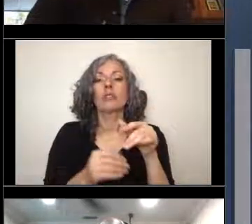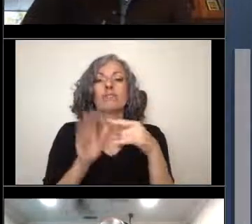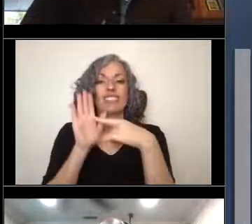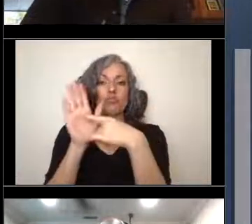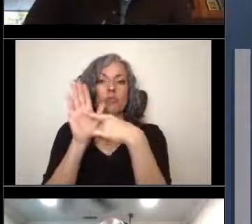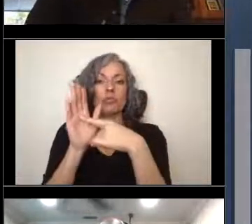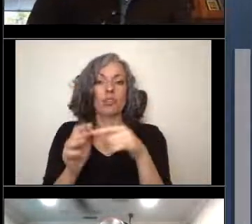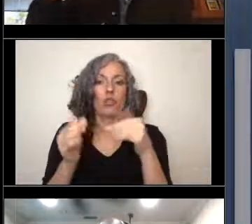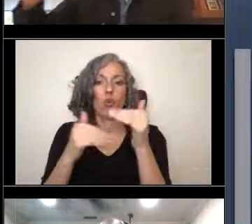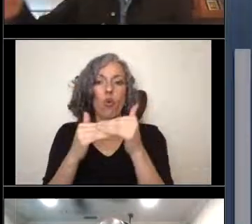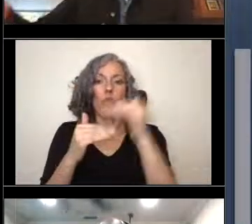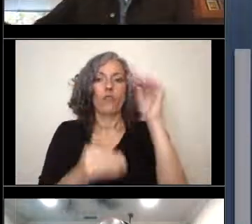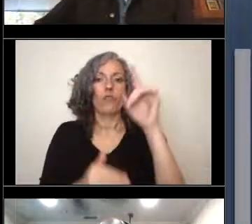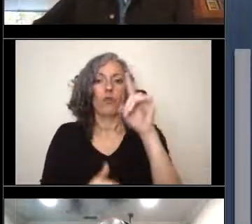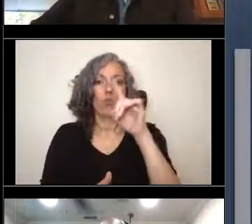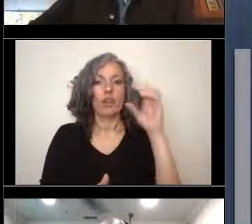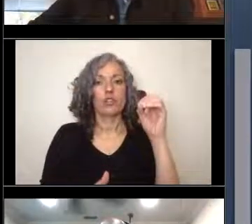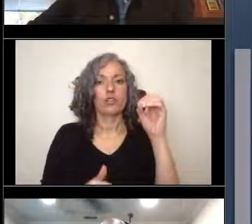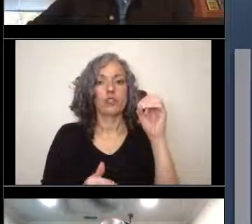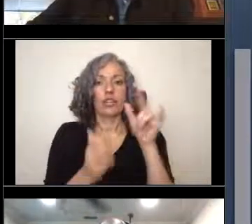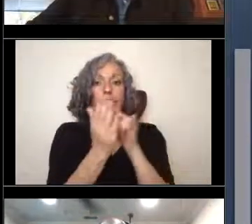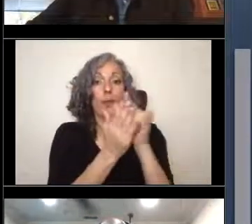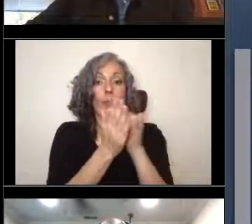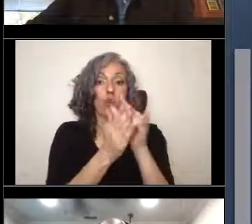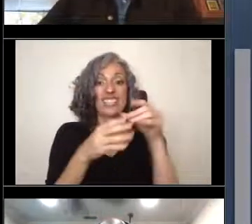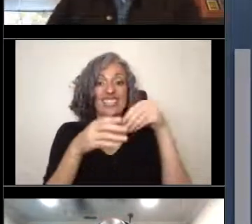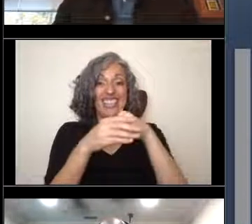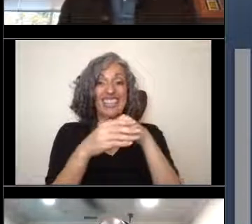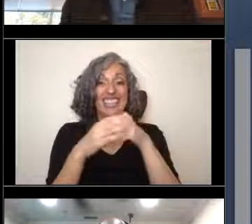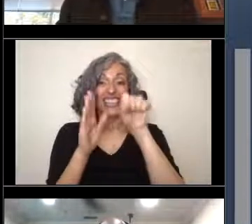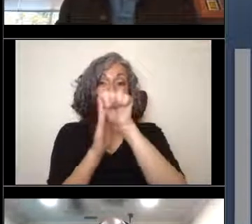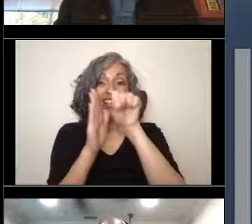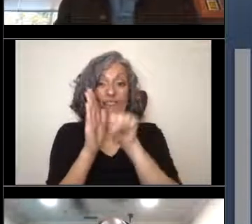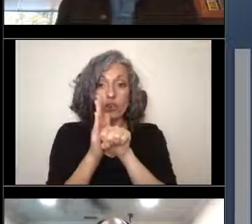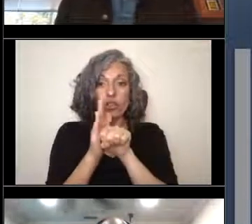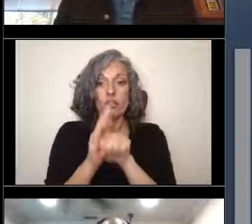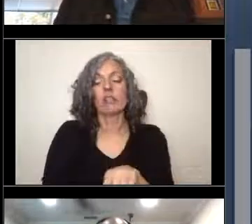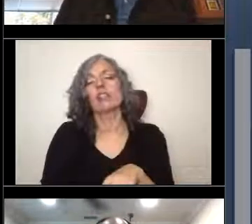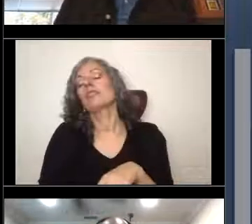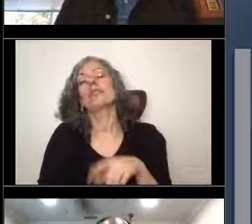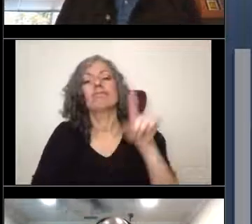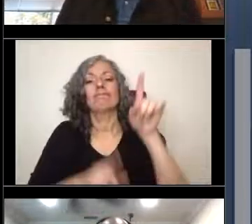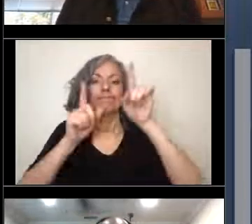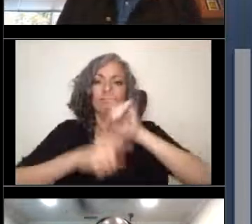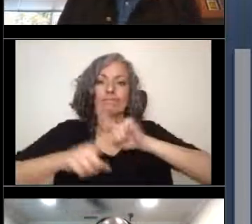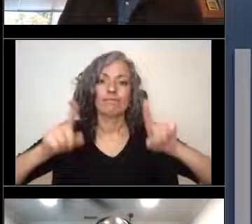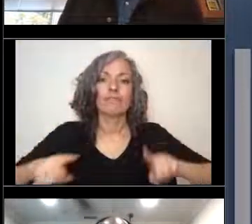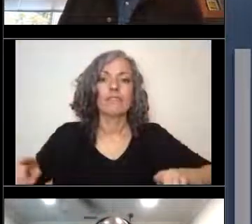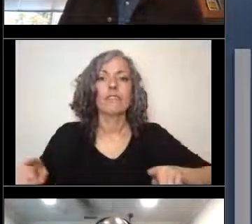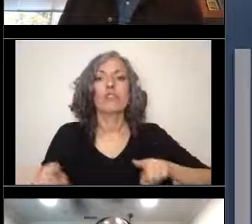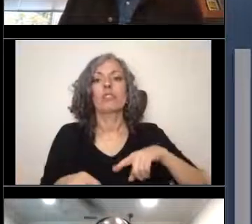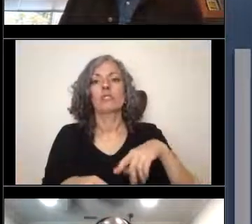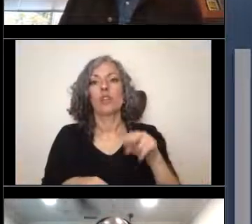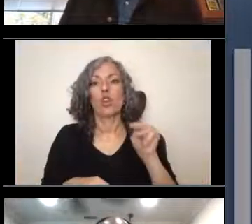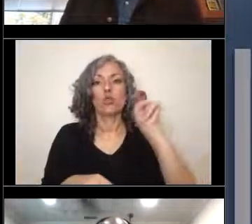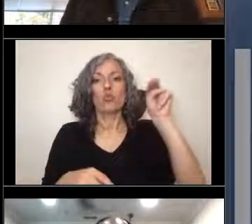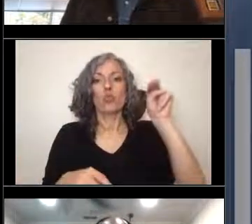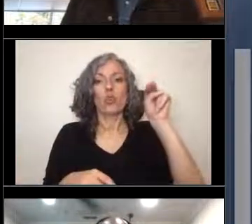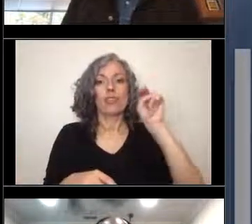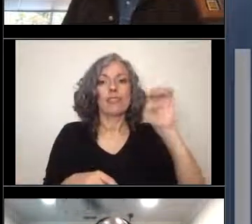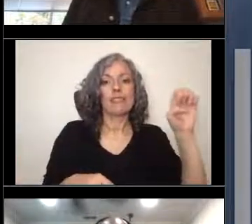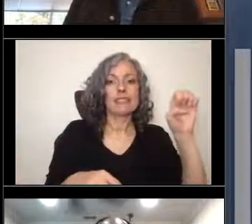across the state of California. We represent airports like Alturas Municipal Airport in the northeastern corner of California, all the way